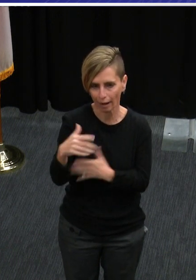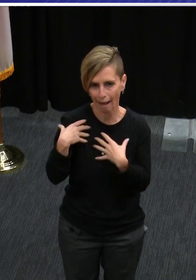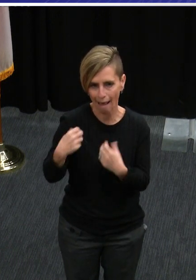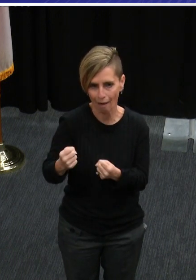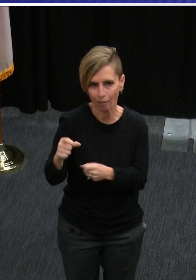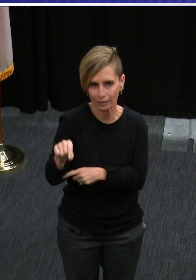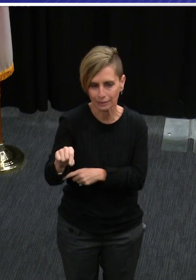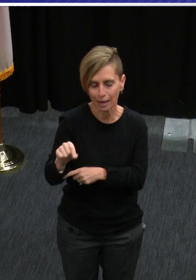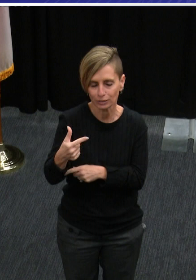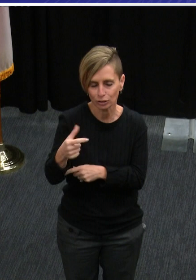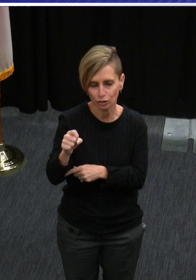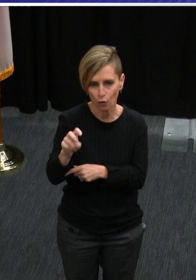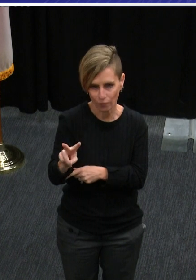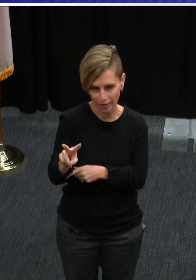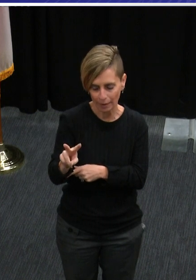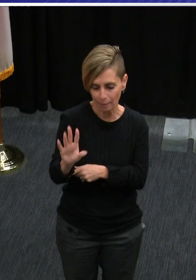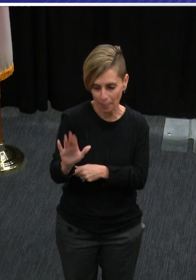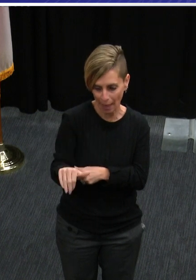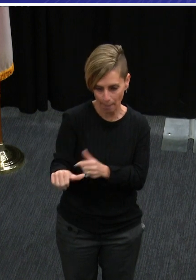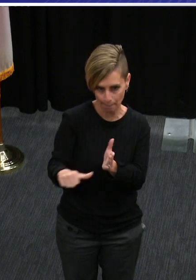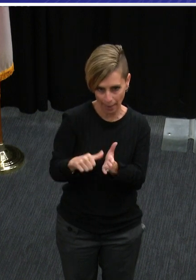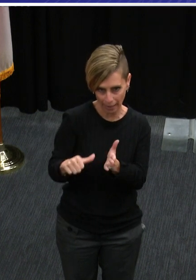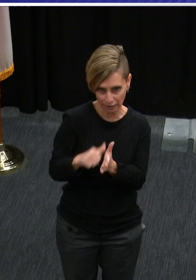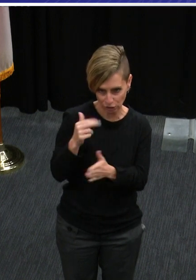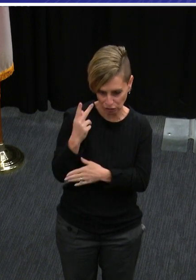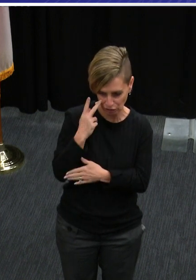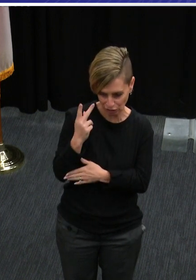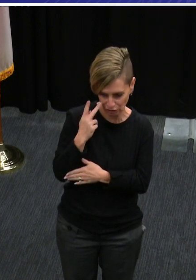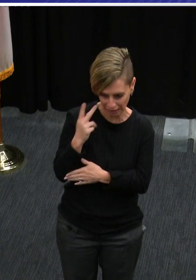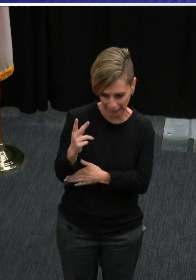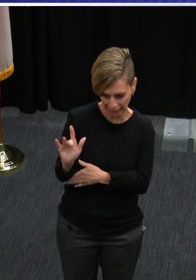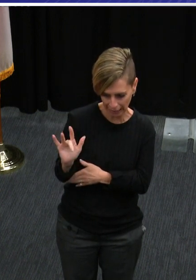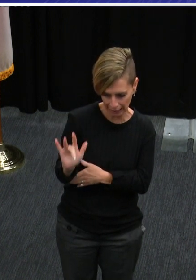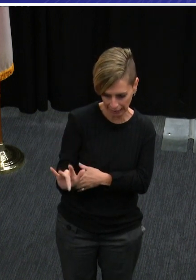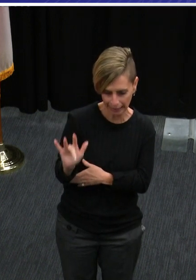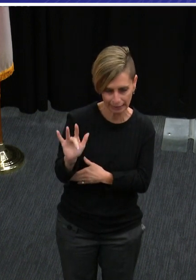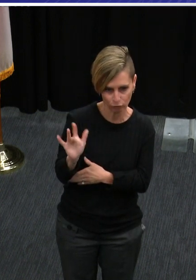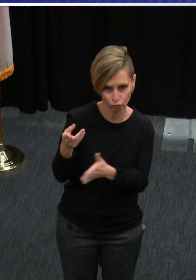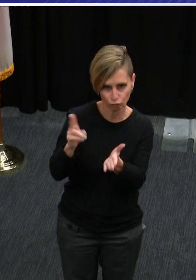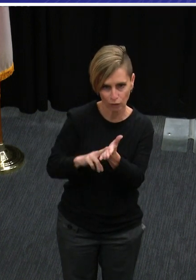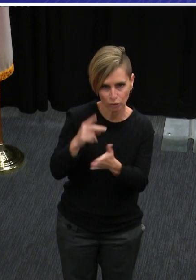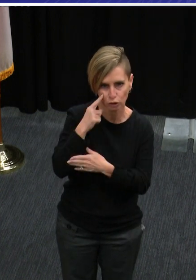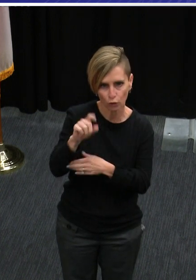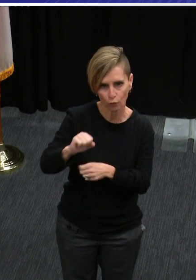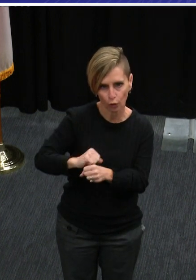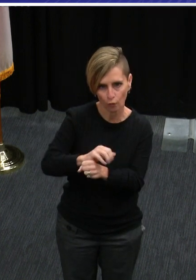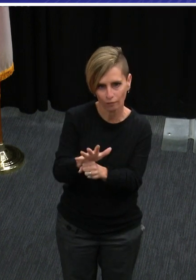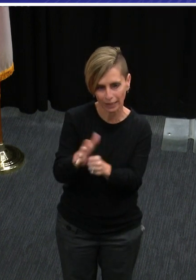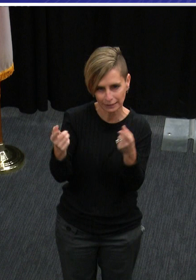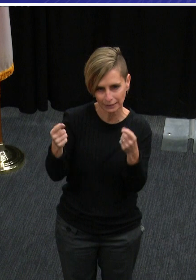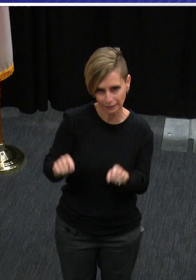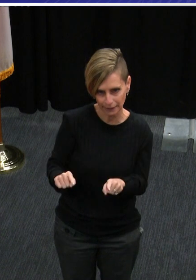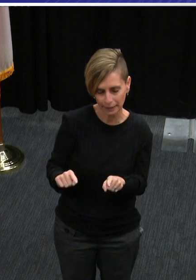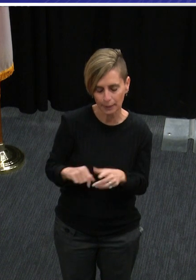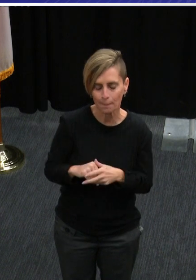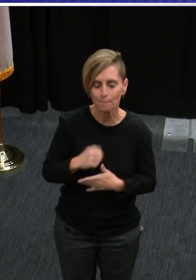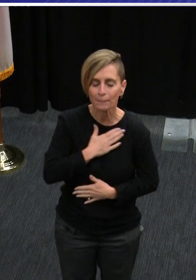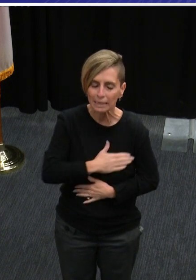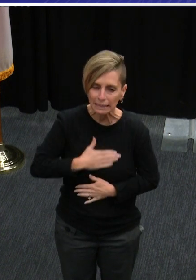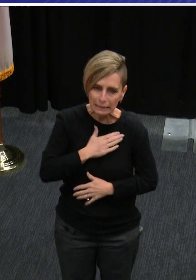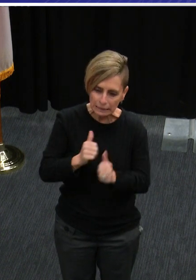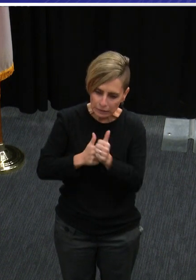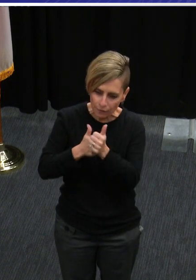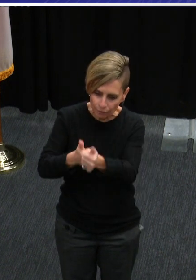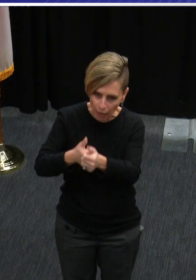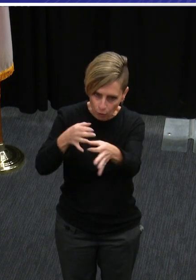stlucie.floridahealth.gov. On that page, you will see a link to register for COVID vaccine events. Please follow the prompts